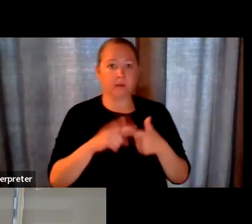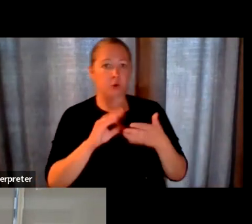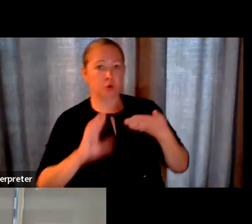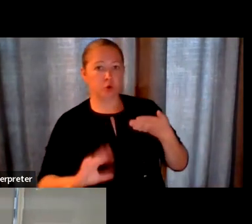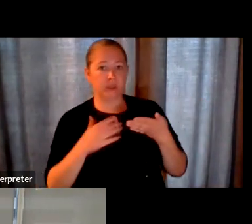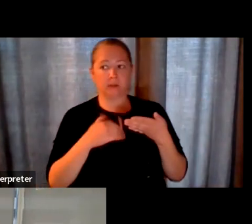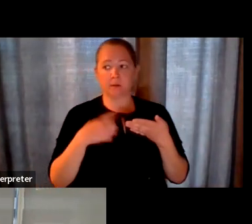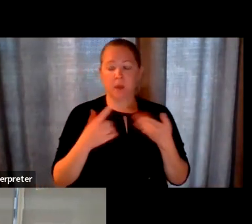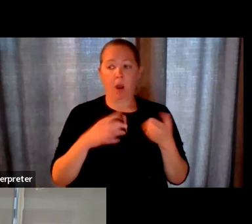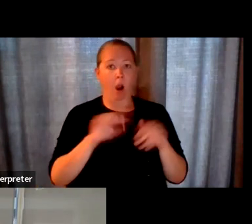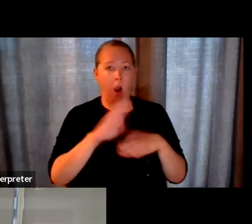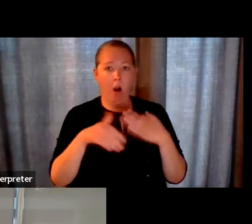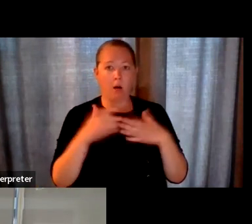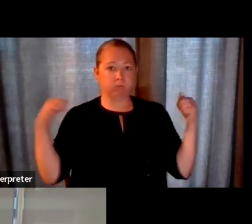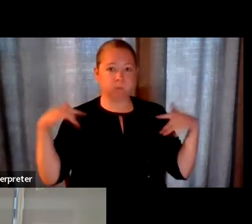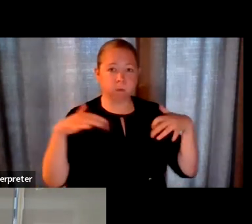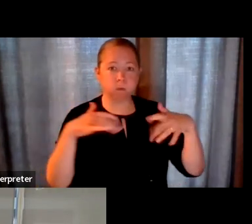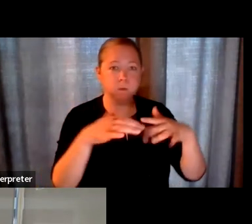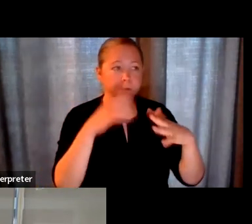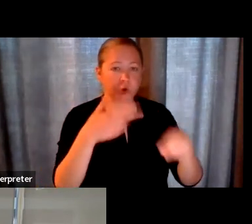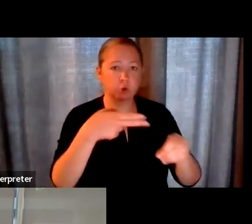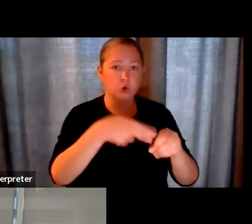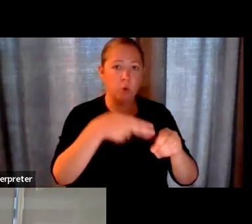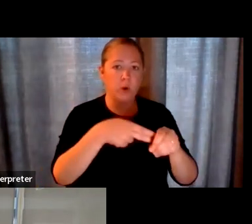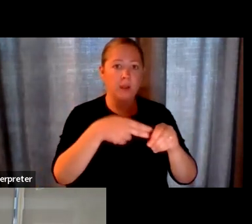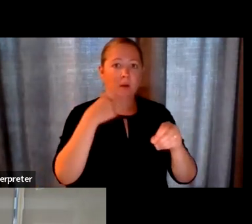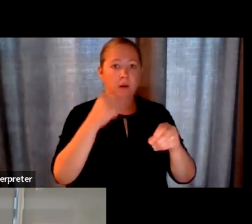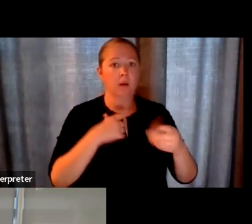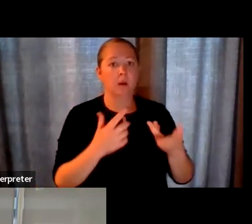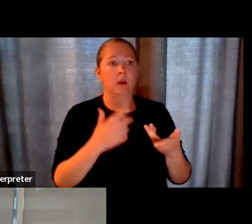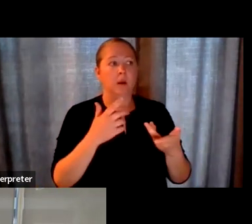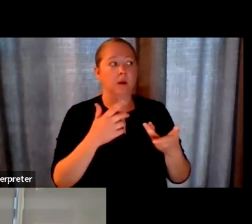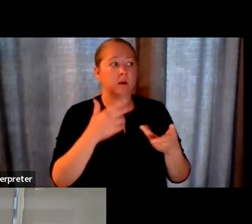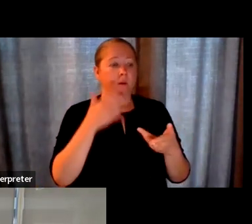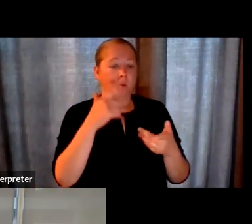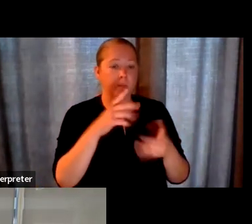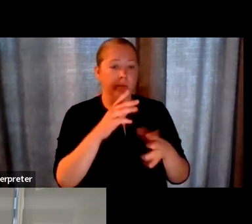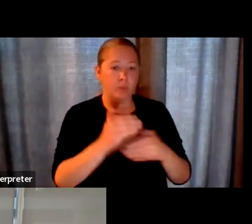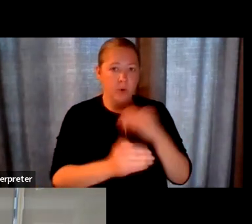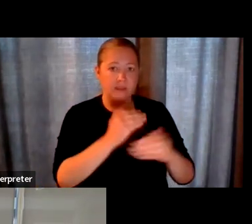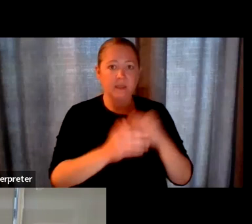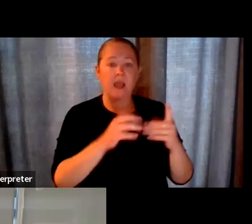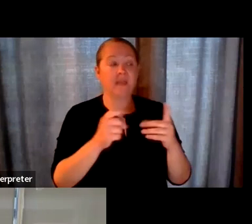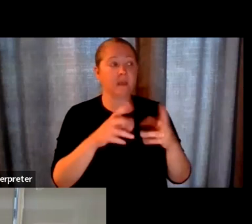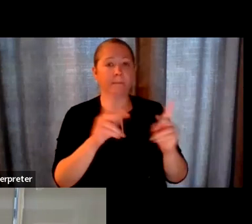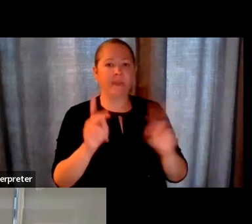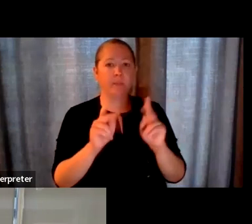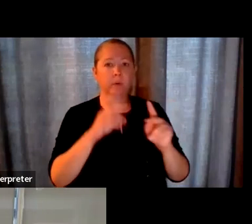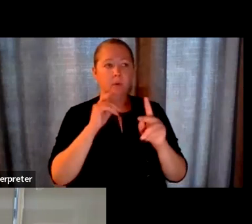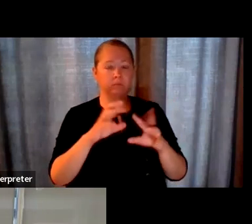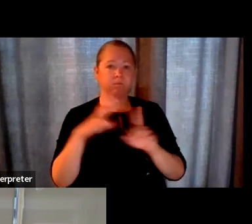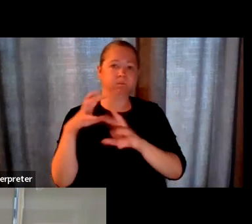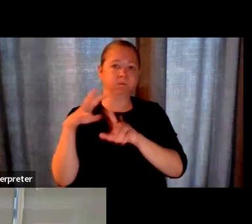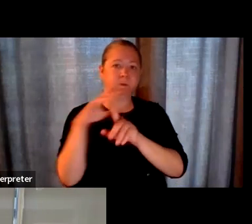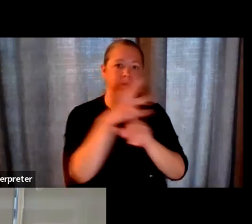order to join the prayer. And in the process, they knocked over students in the marching band. It created a huge mess. Meanwhile,